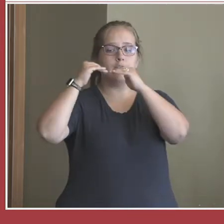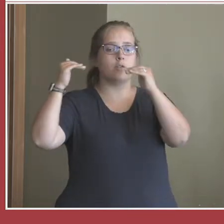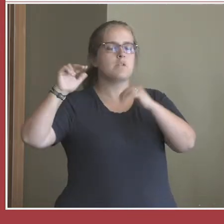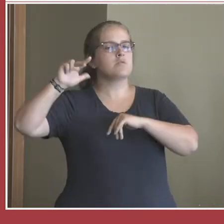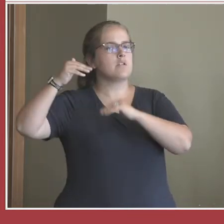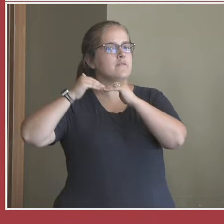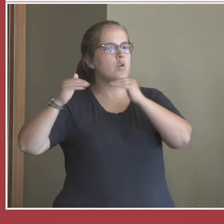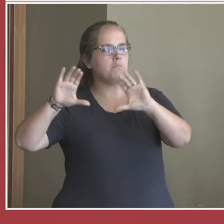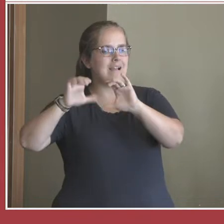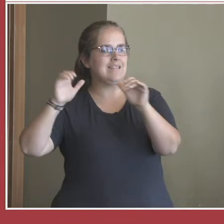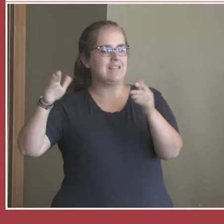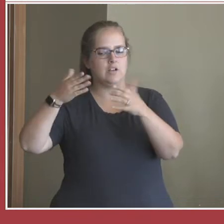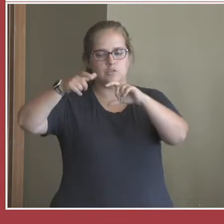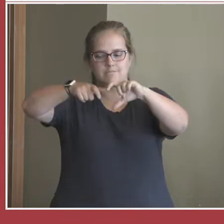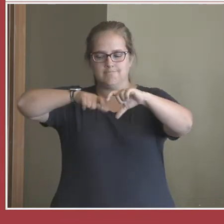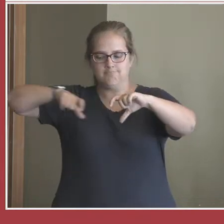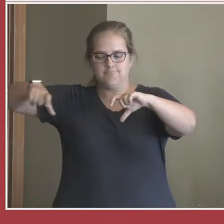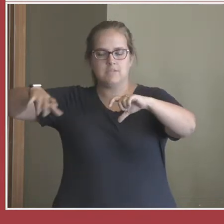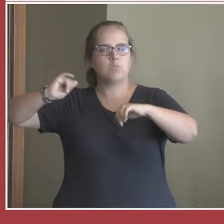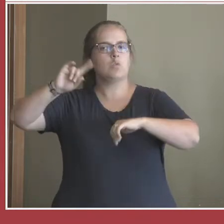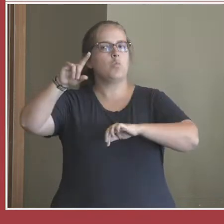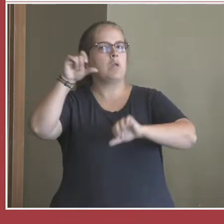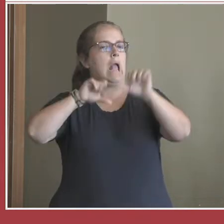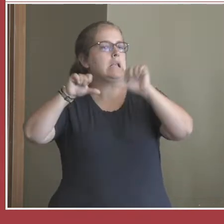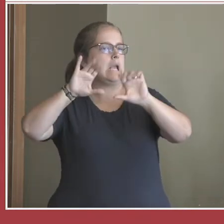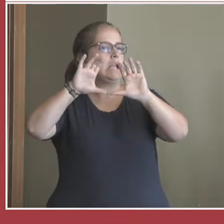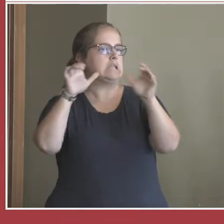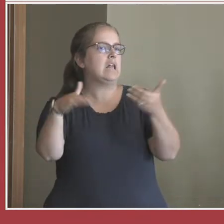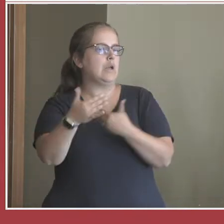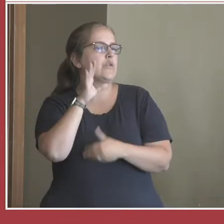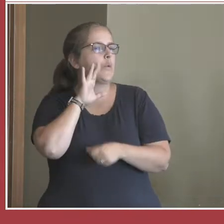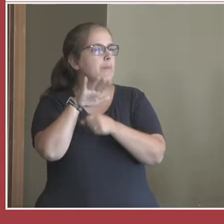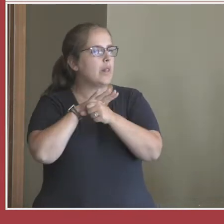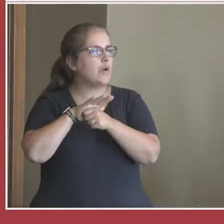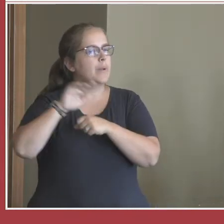third floor of the classroom wing, and this is where the science classrooms would be located.